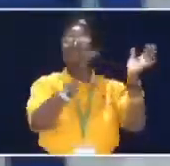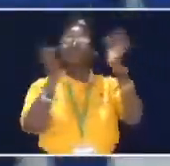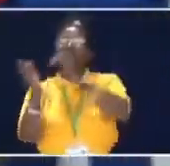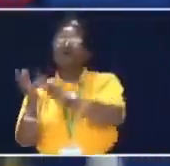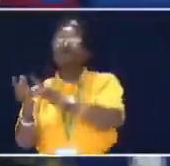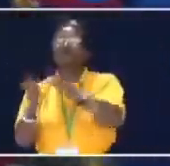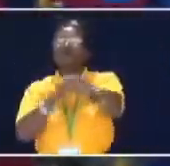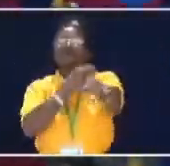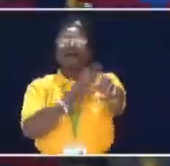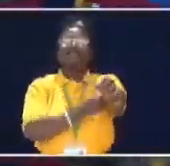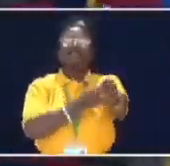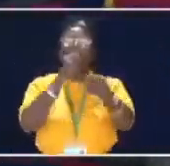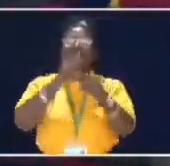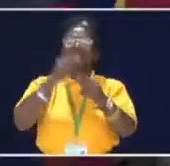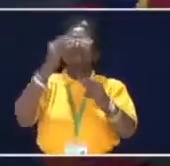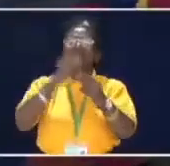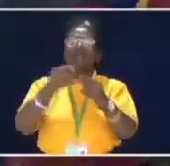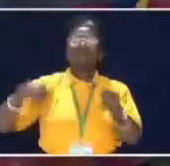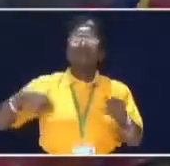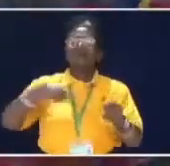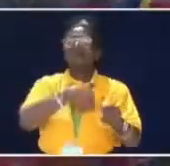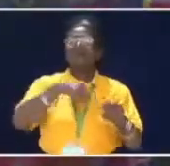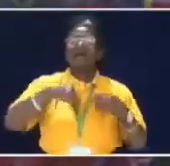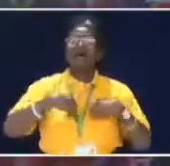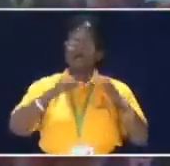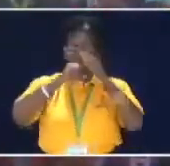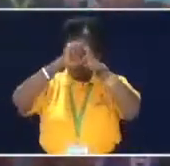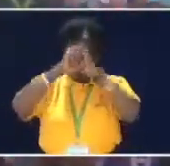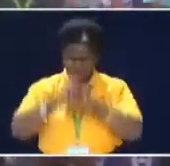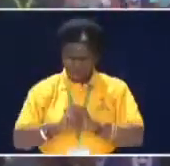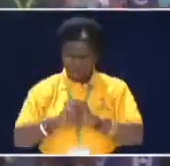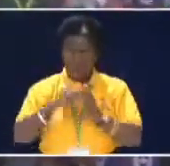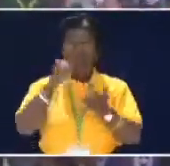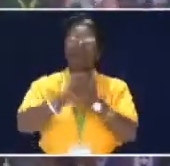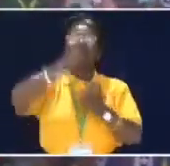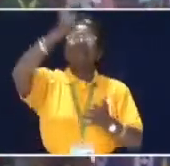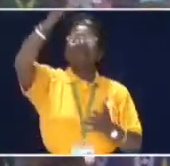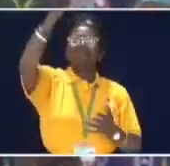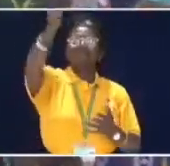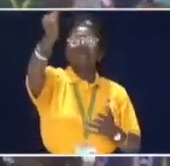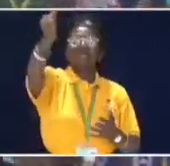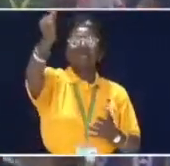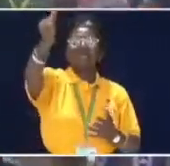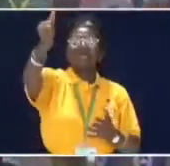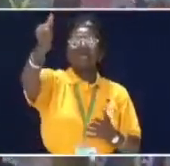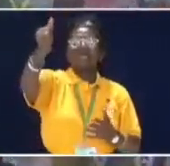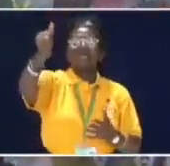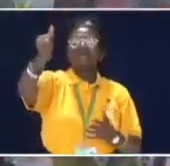Jesus' mighty name, we have worshipped. Ni oruko nla Jesu la josin.